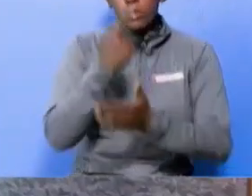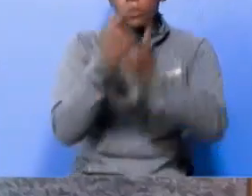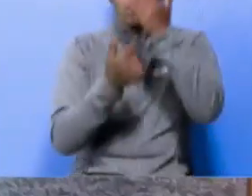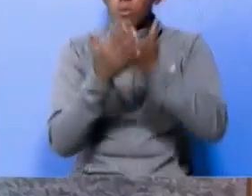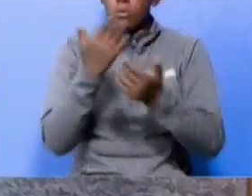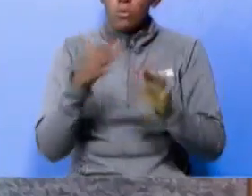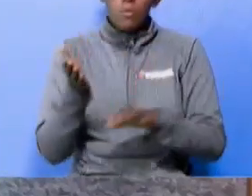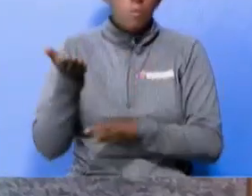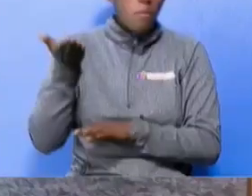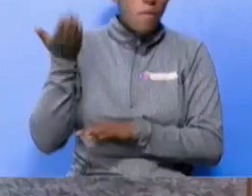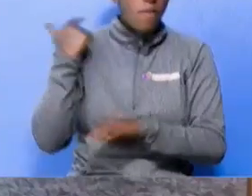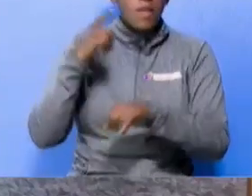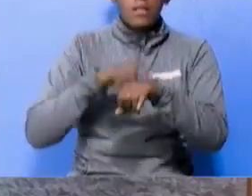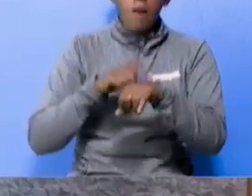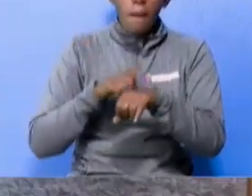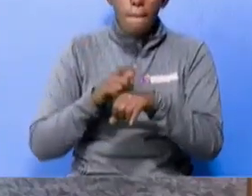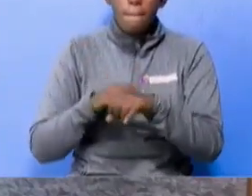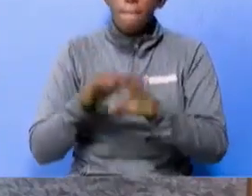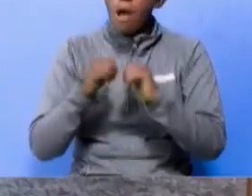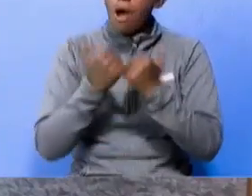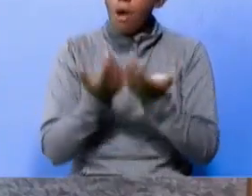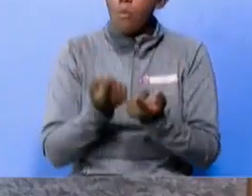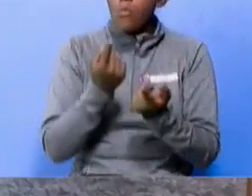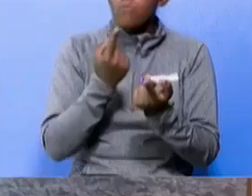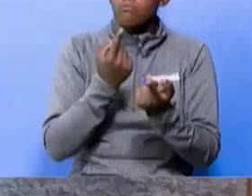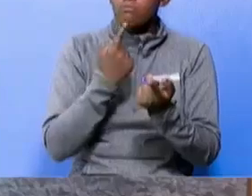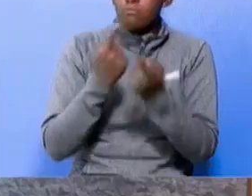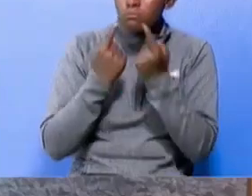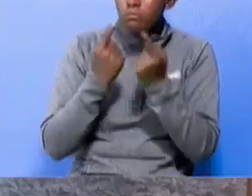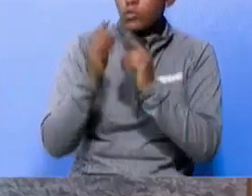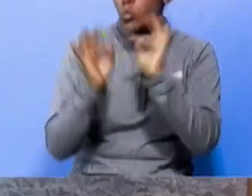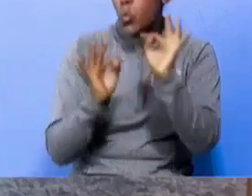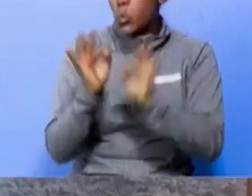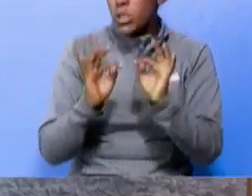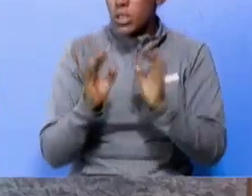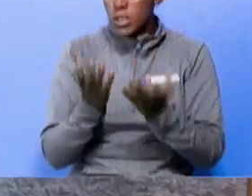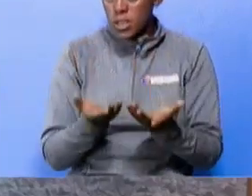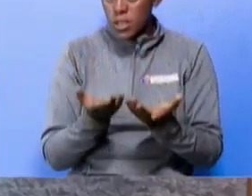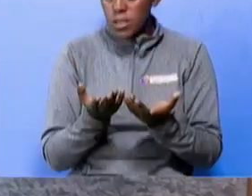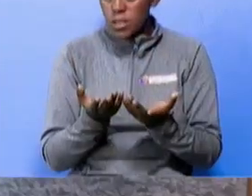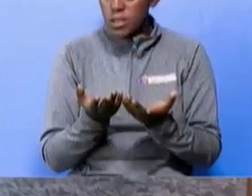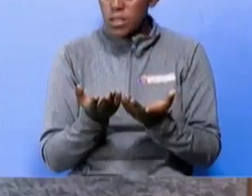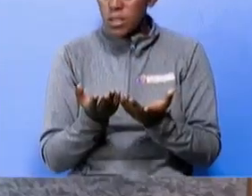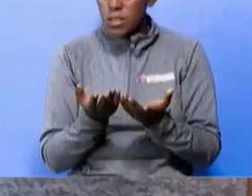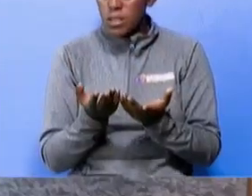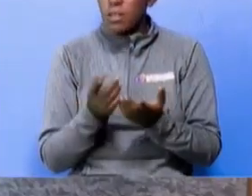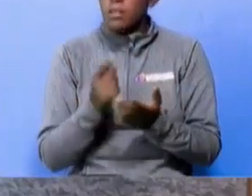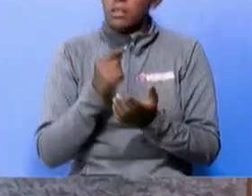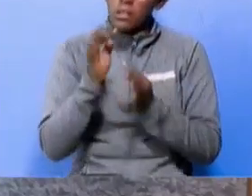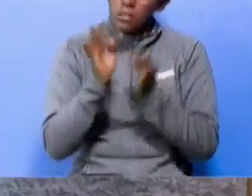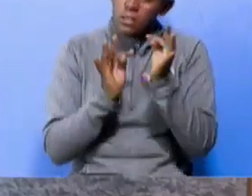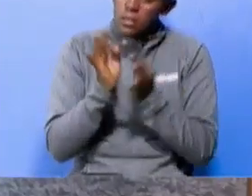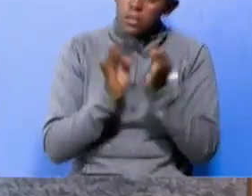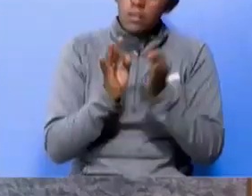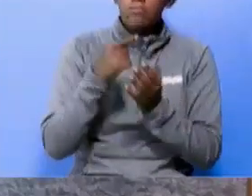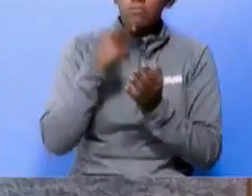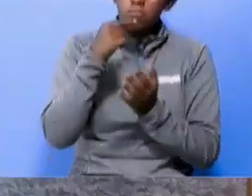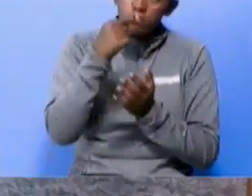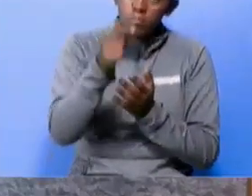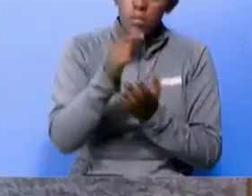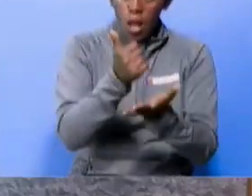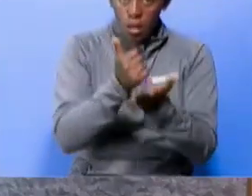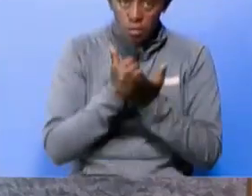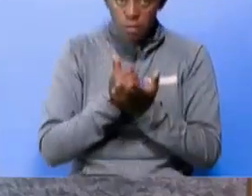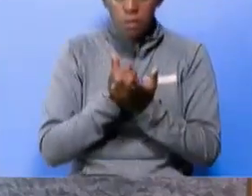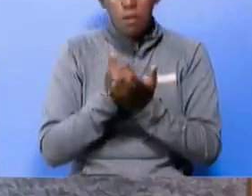in the previous time how to speak story to your friends. Telling a story to your friend helps you